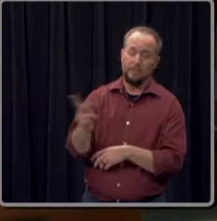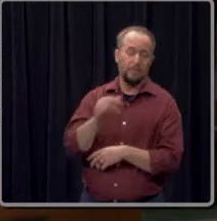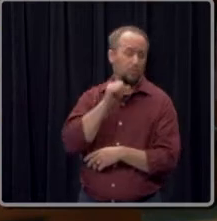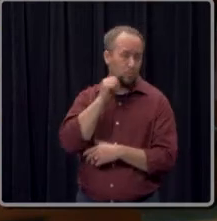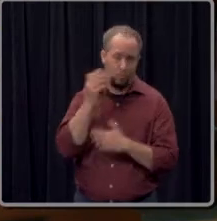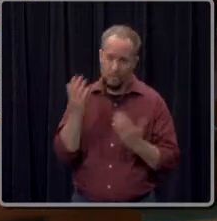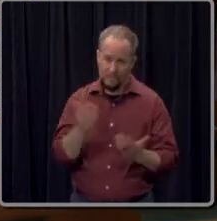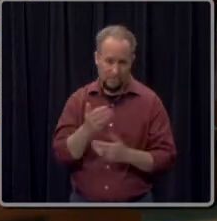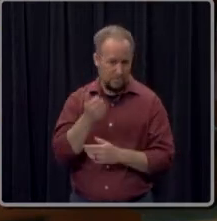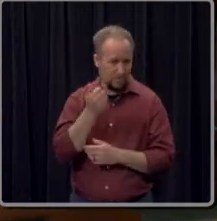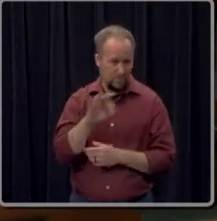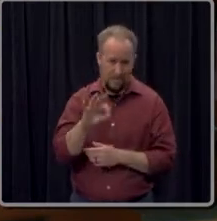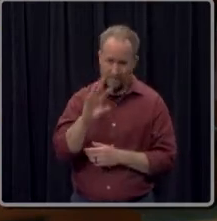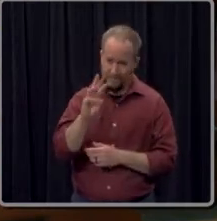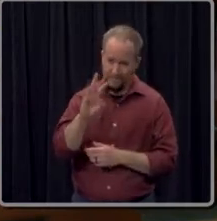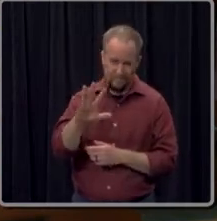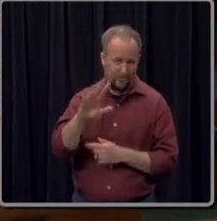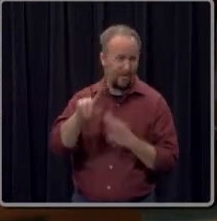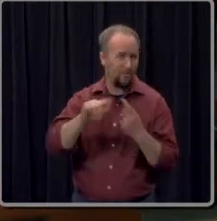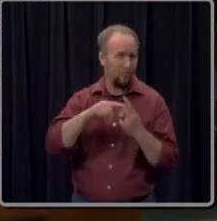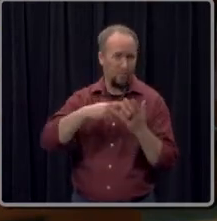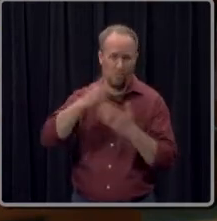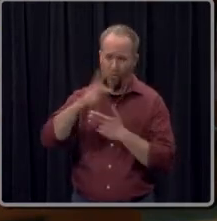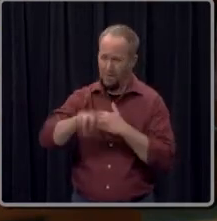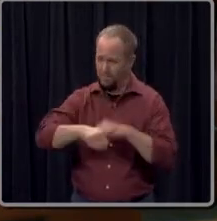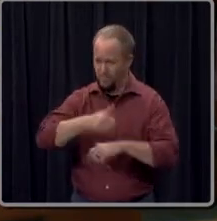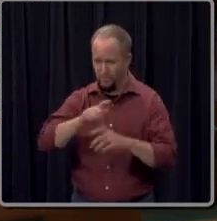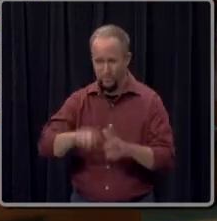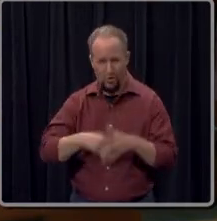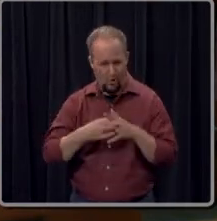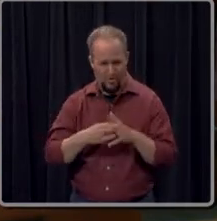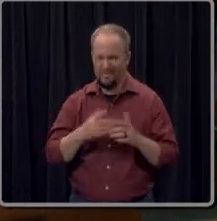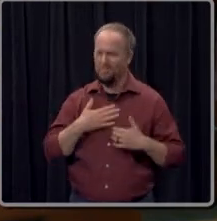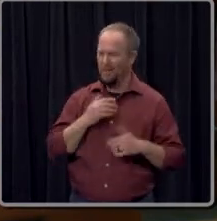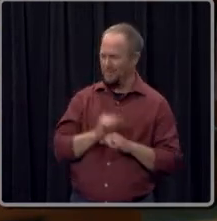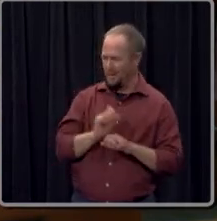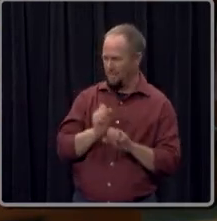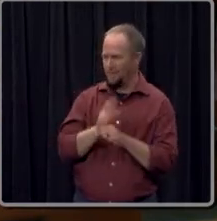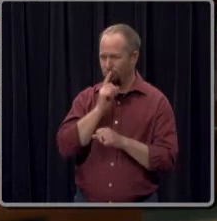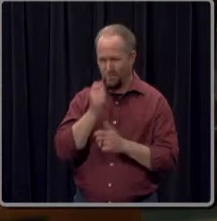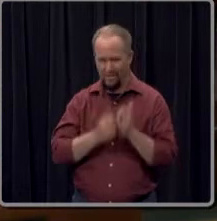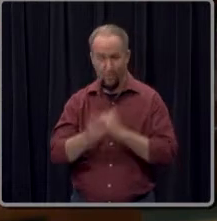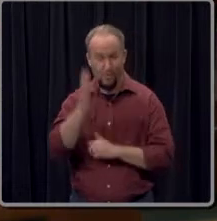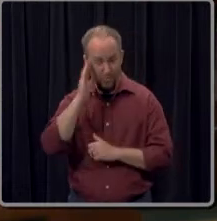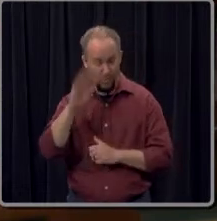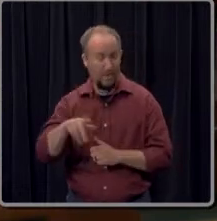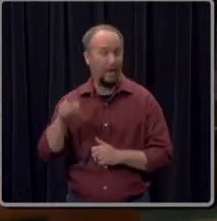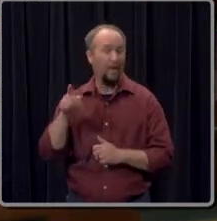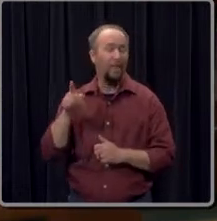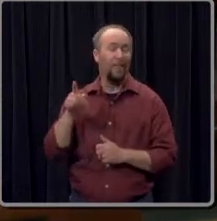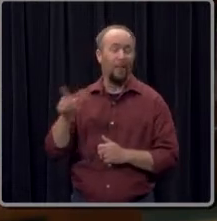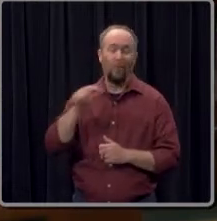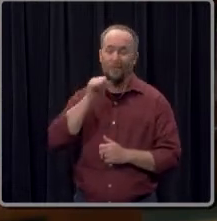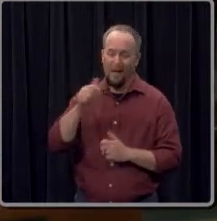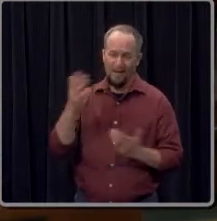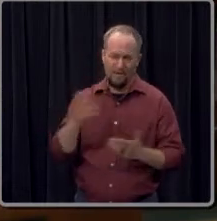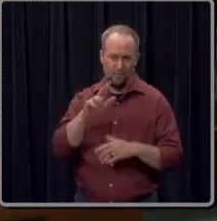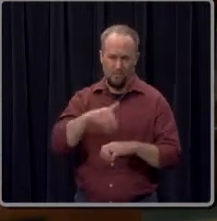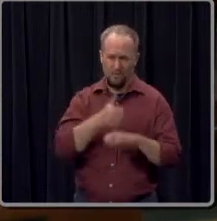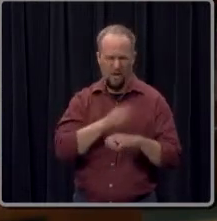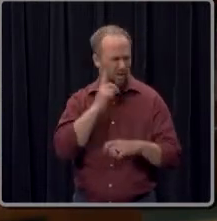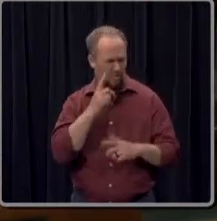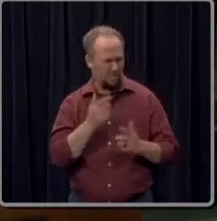here in 1965 when the program started. That's my job, make sure everyone recognizes they were not there when we started. I don't